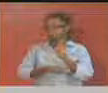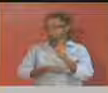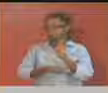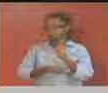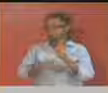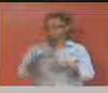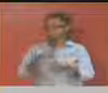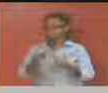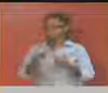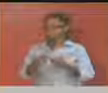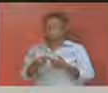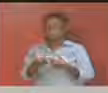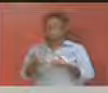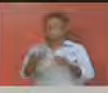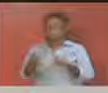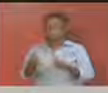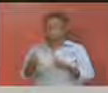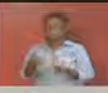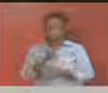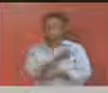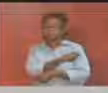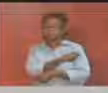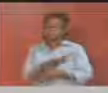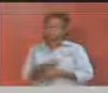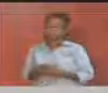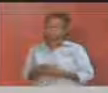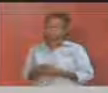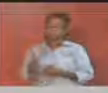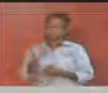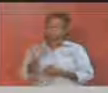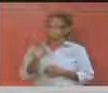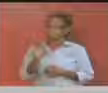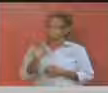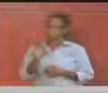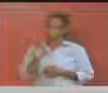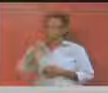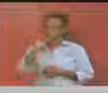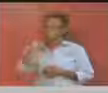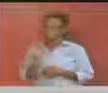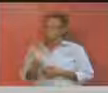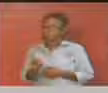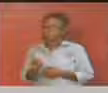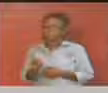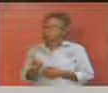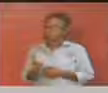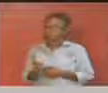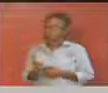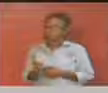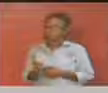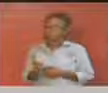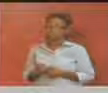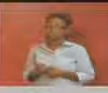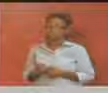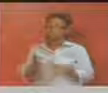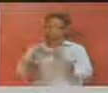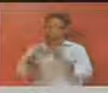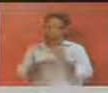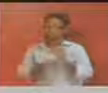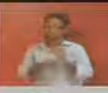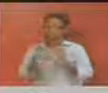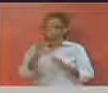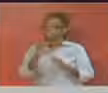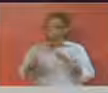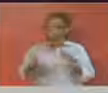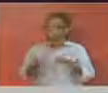during the AstraZeneca study, for example, meaning that 33% of those individuals will still be infected with whatever virus goes